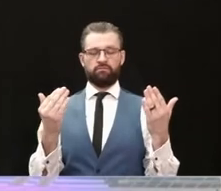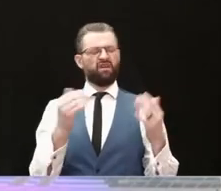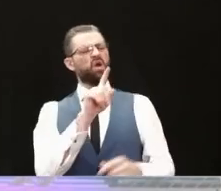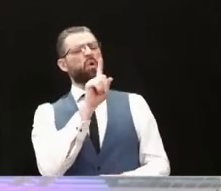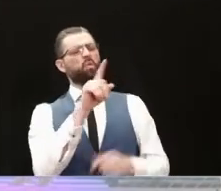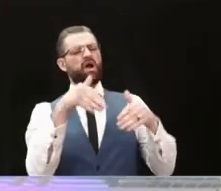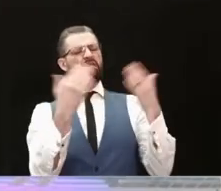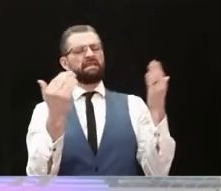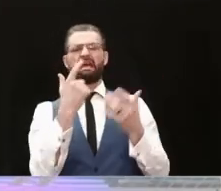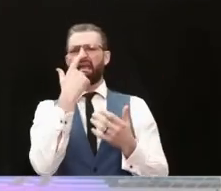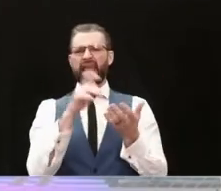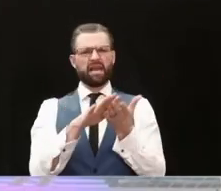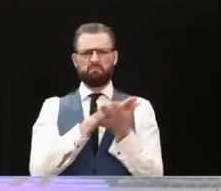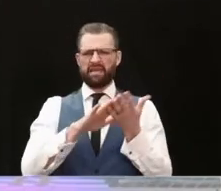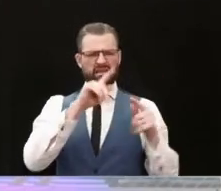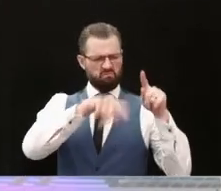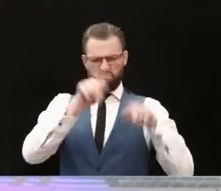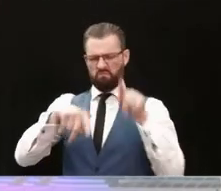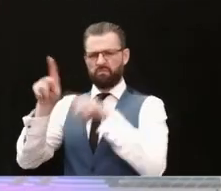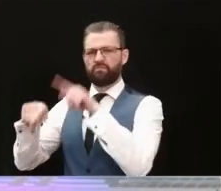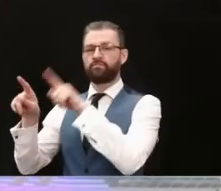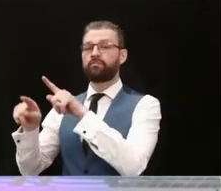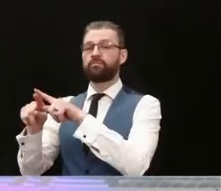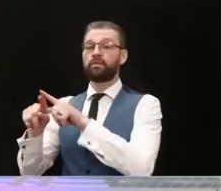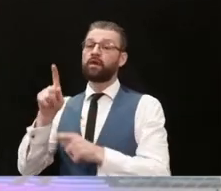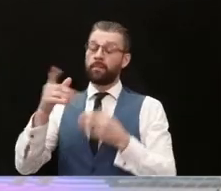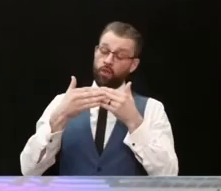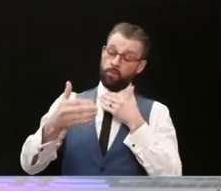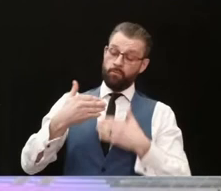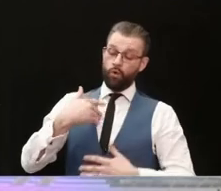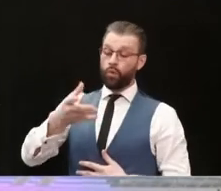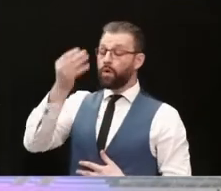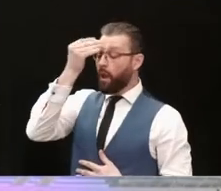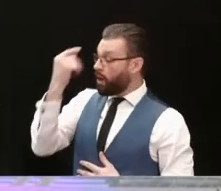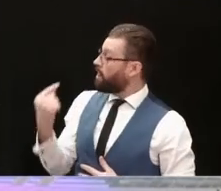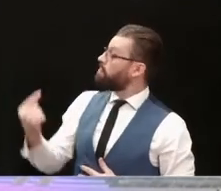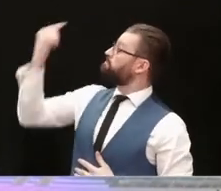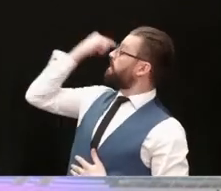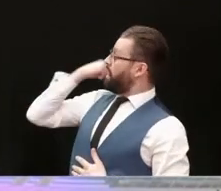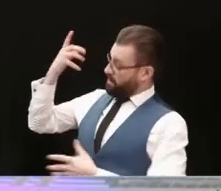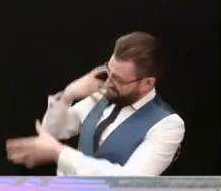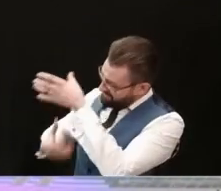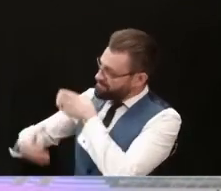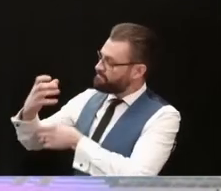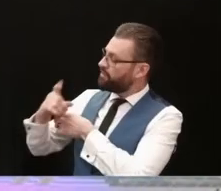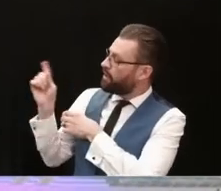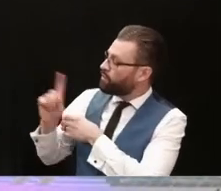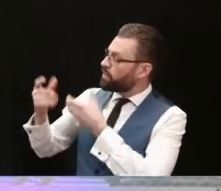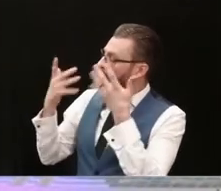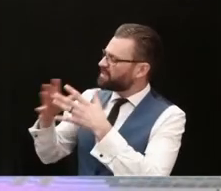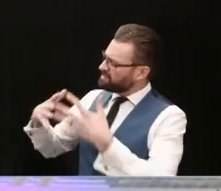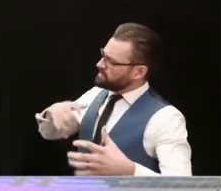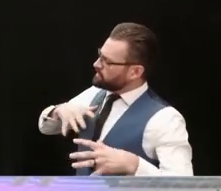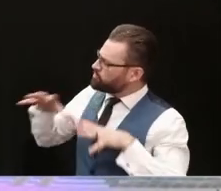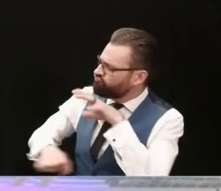so very many ways, but the more we learn about the past and empathize with the struggles of people in the